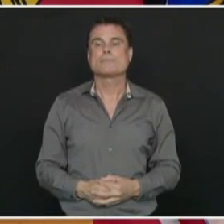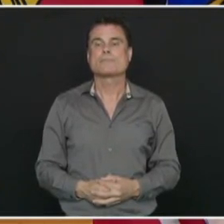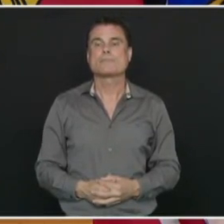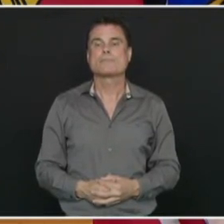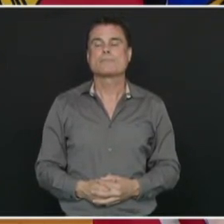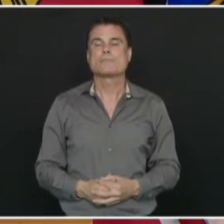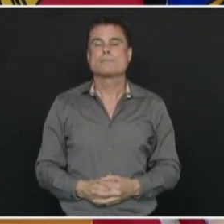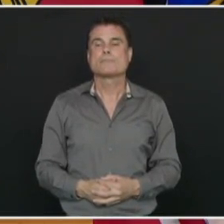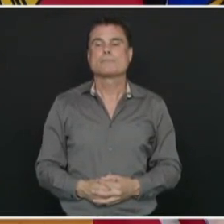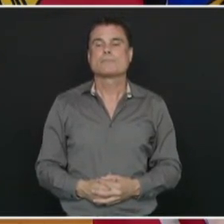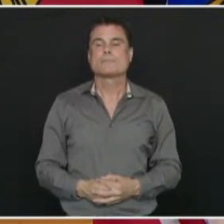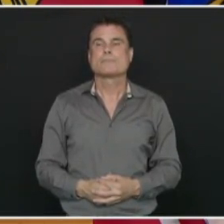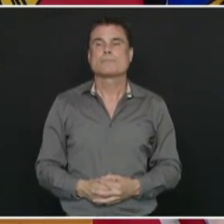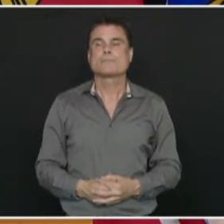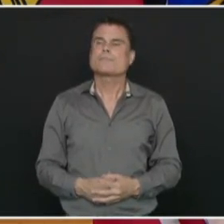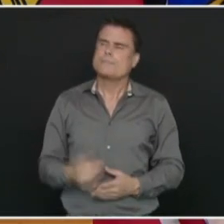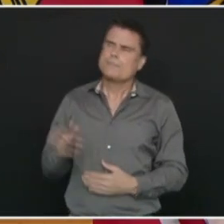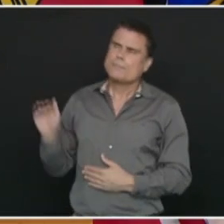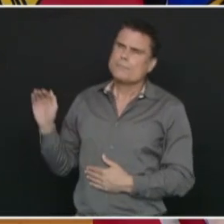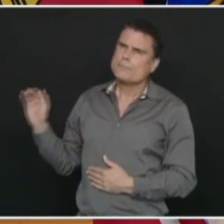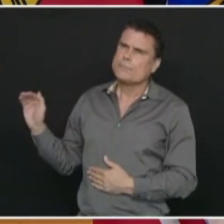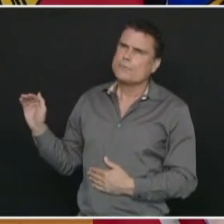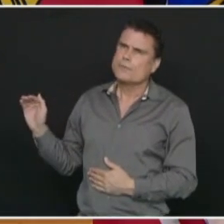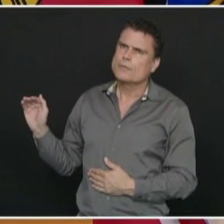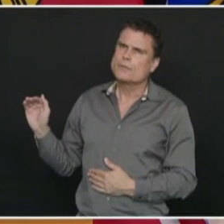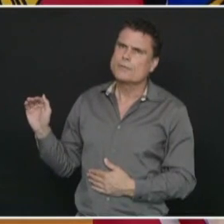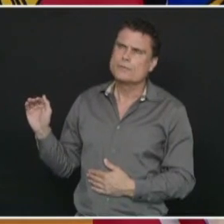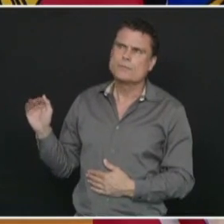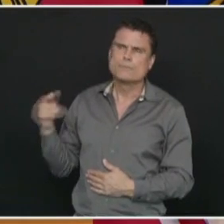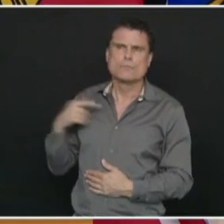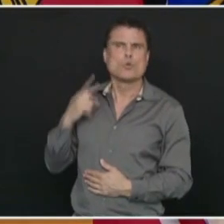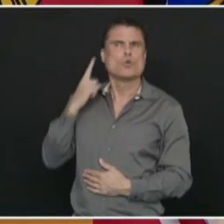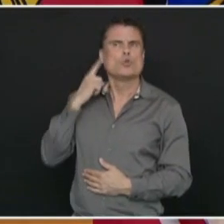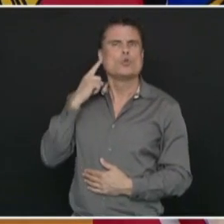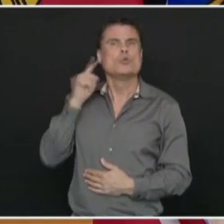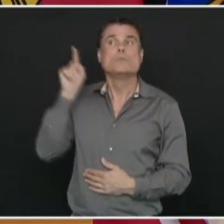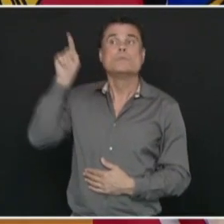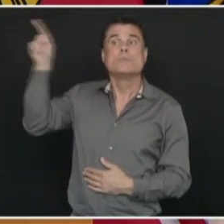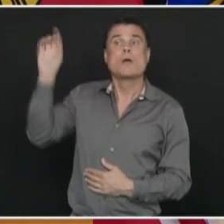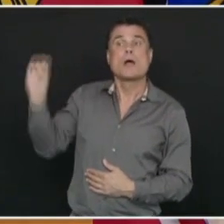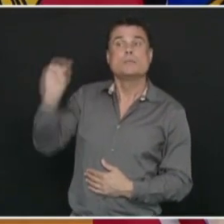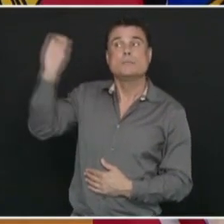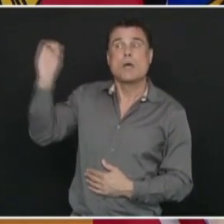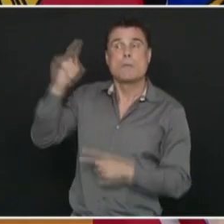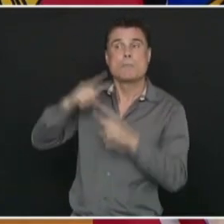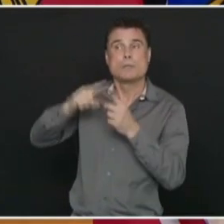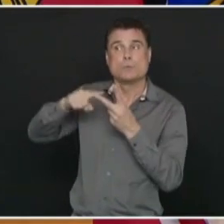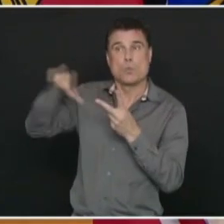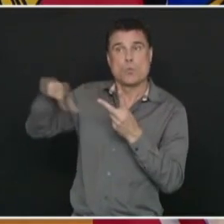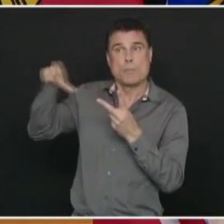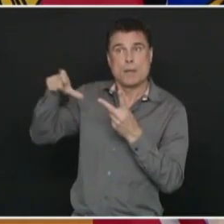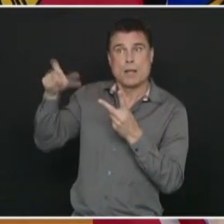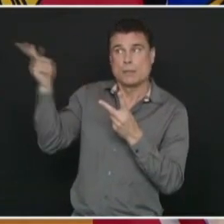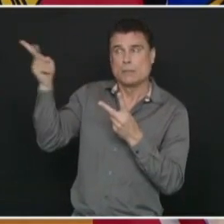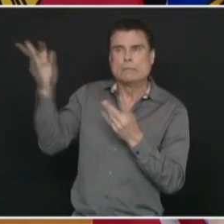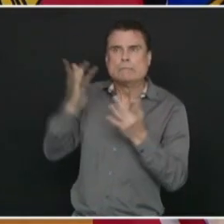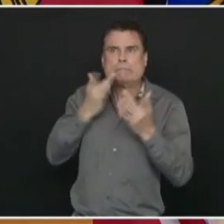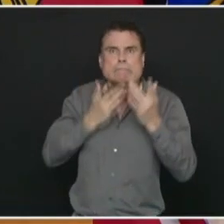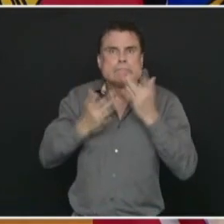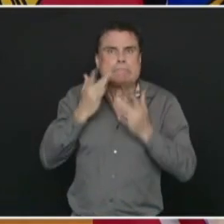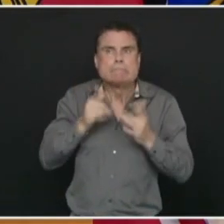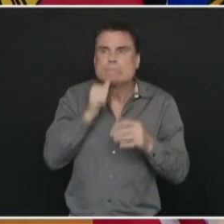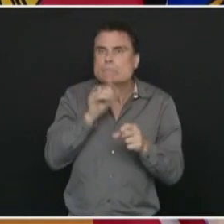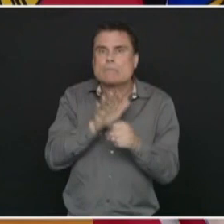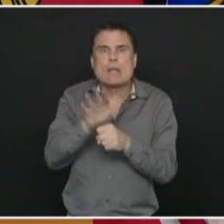in that environment. We've not seen staffing shortages, and we've been working very carefully to try